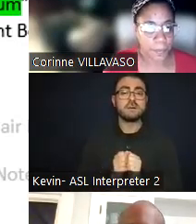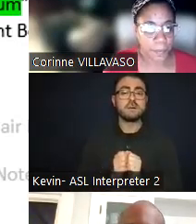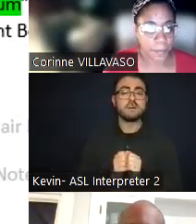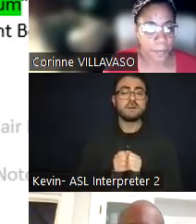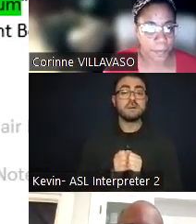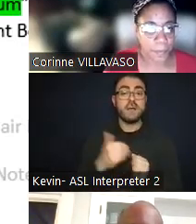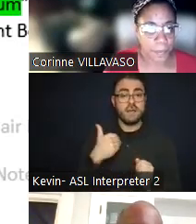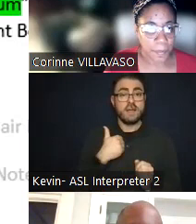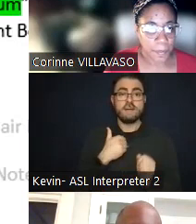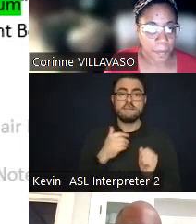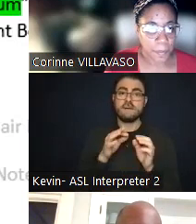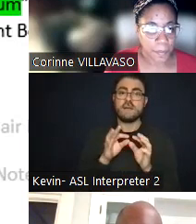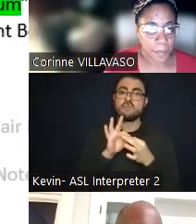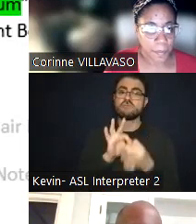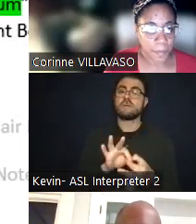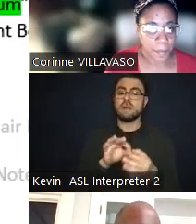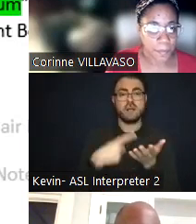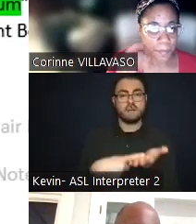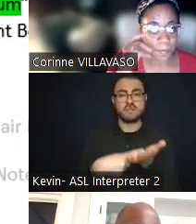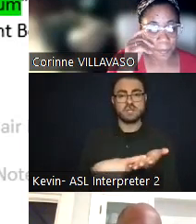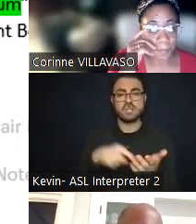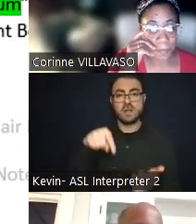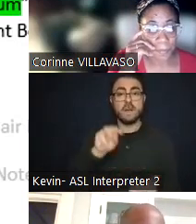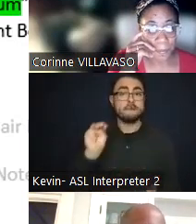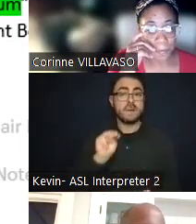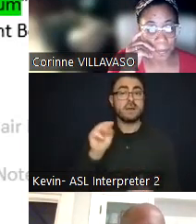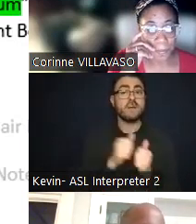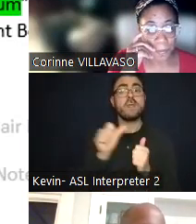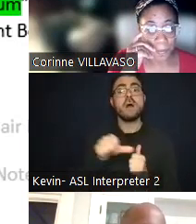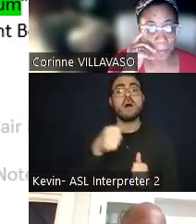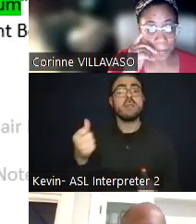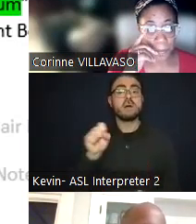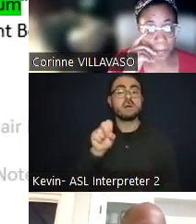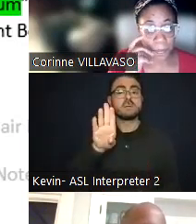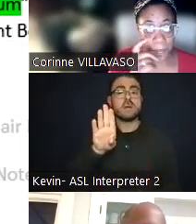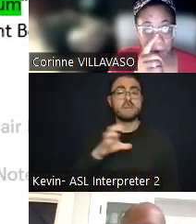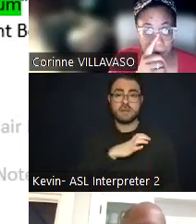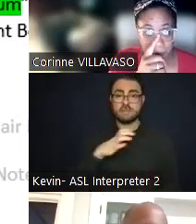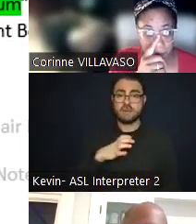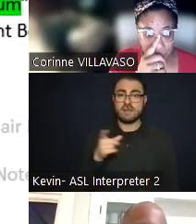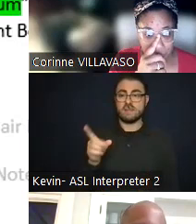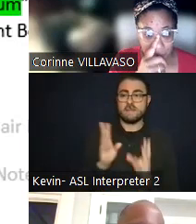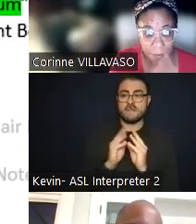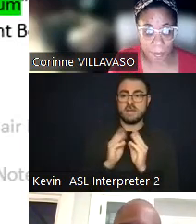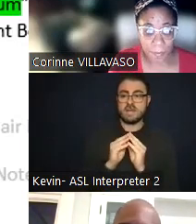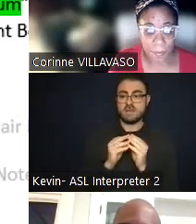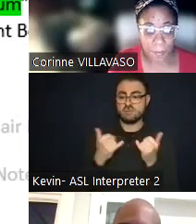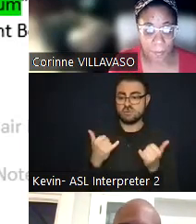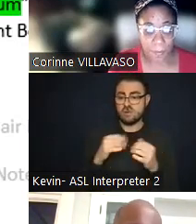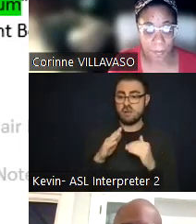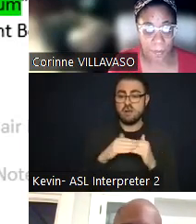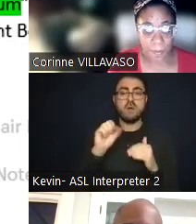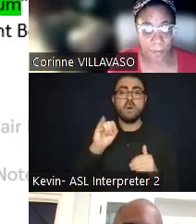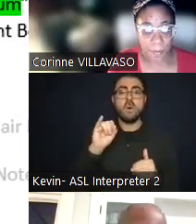relevant conversation on Monday at the other subcommittee, which is meeting presently, the subcommittee on oversight